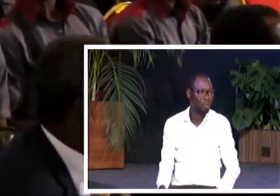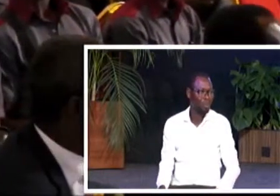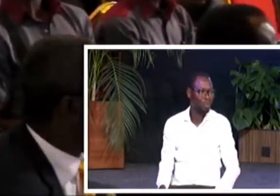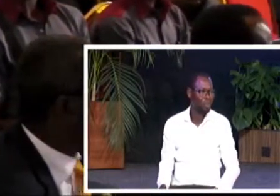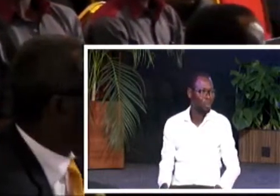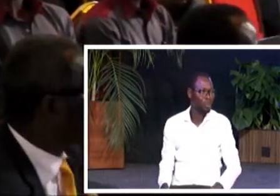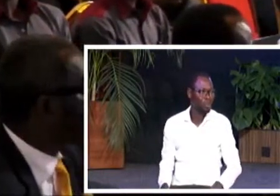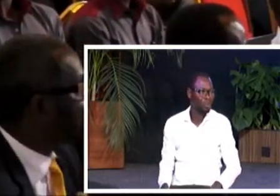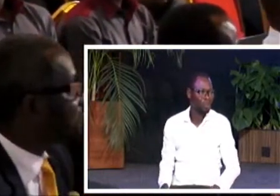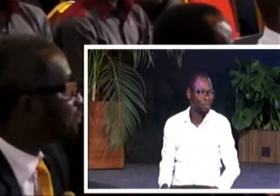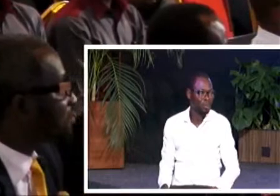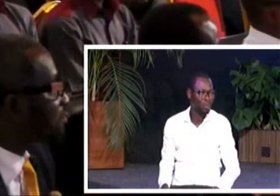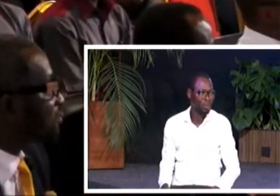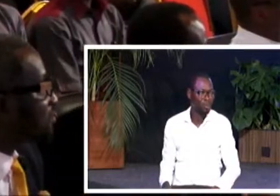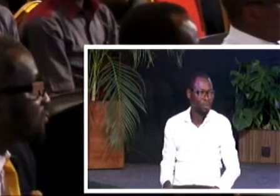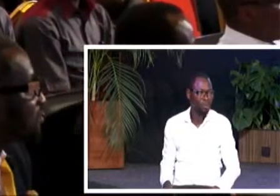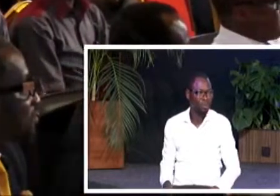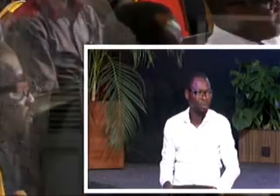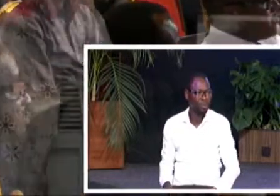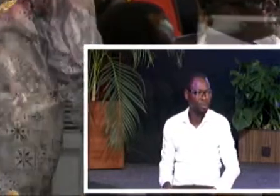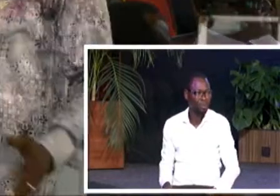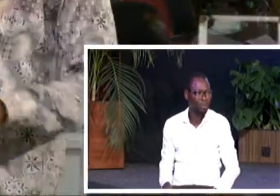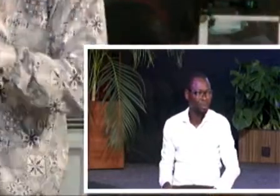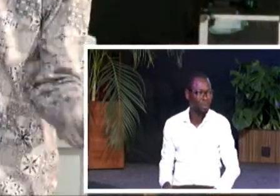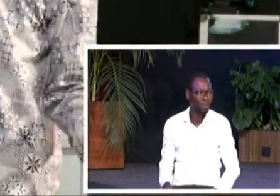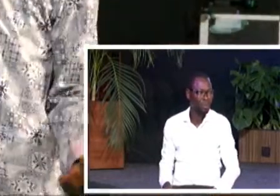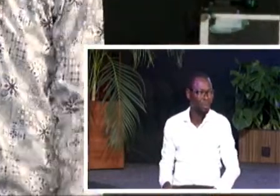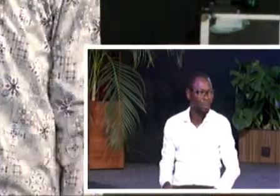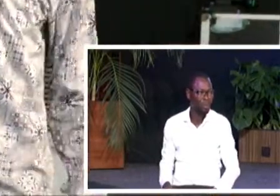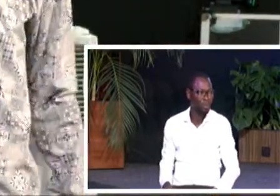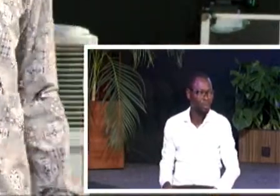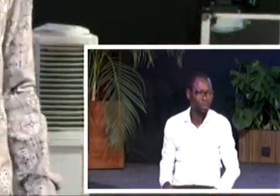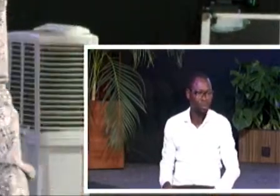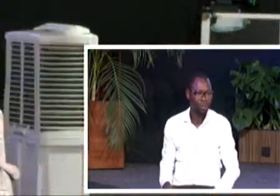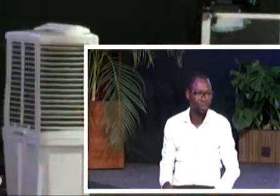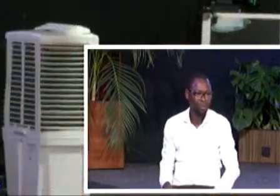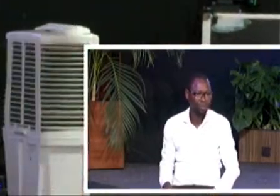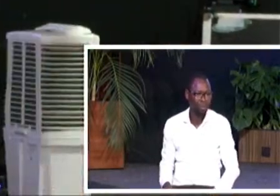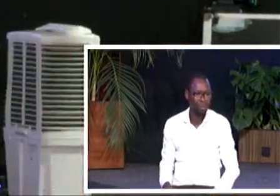Airport, coming back from an international conference, which conference will it be? What will you be doing then?